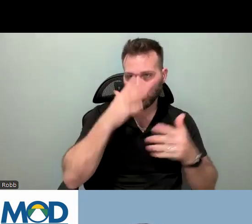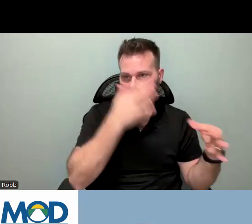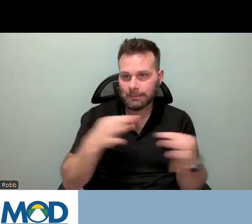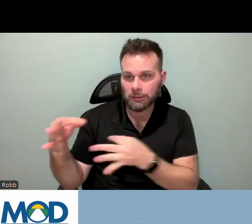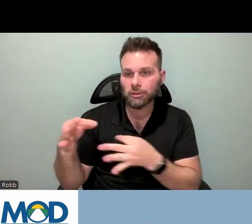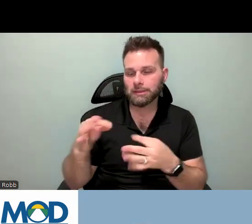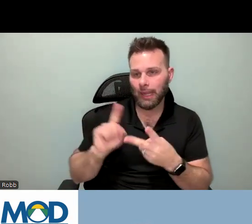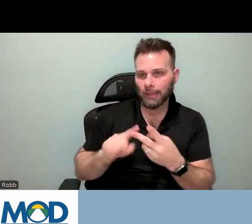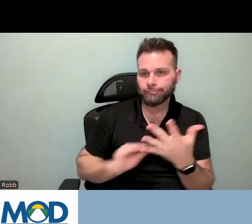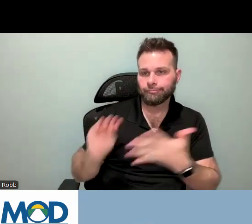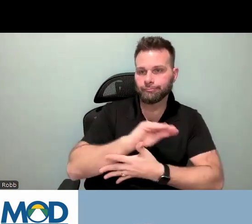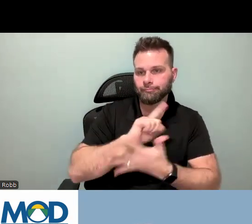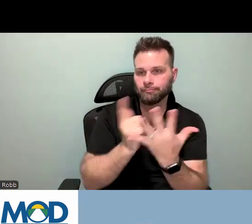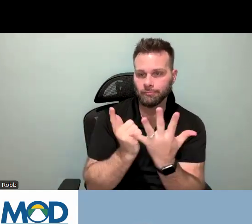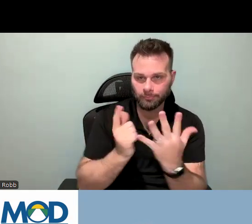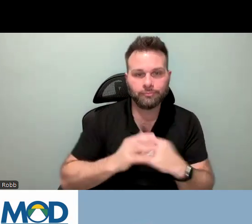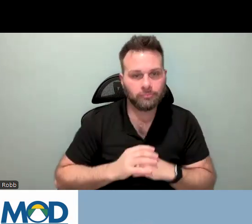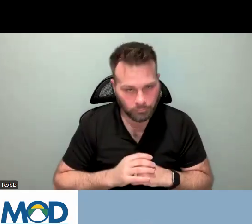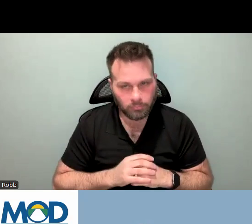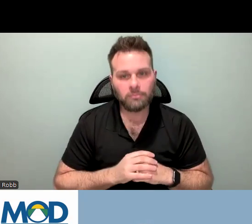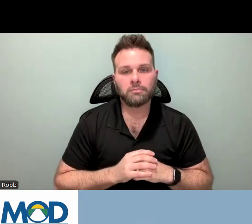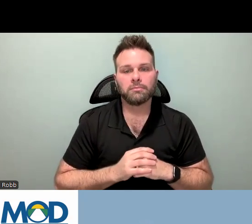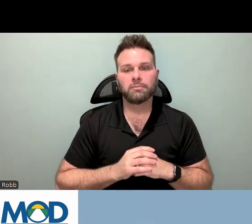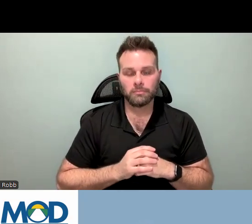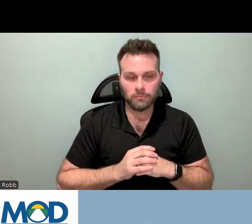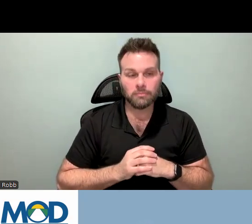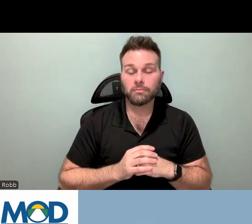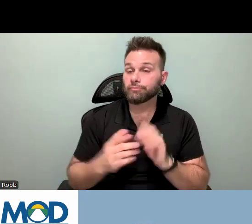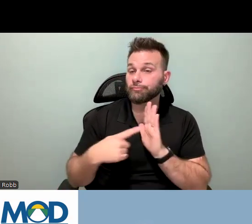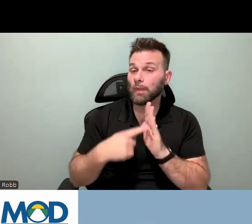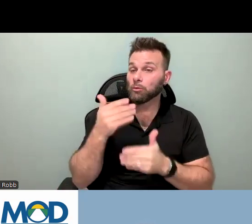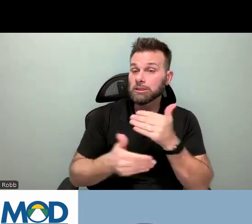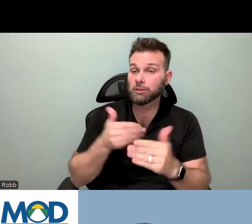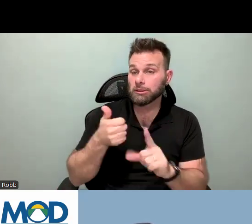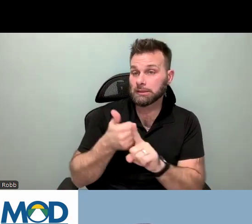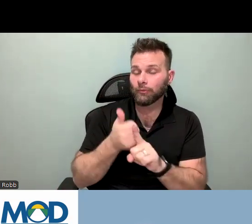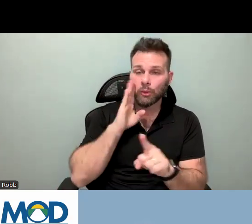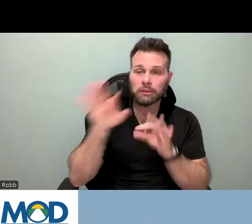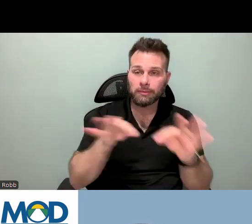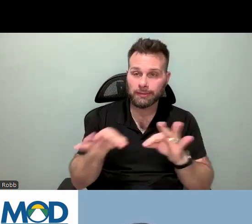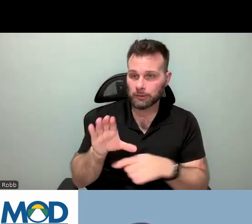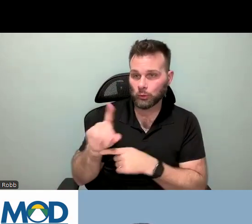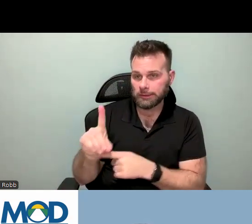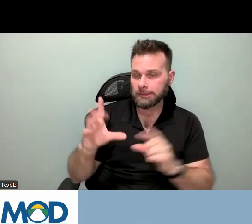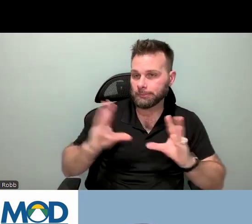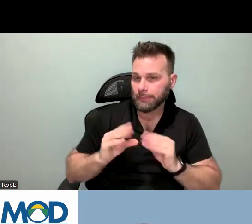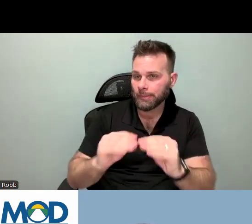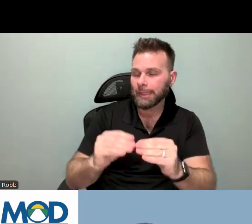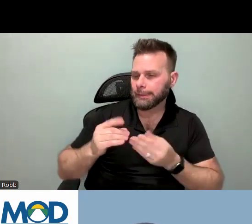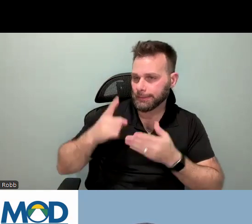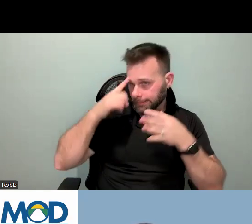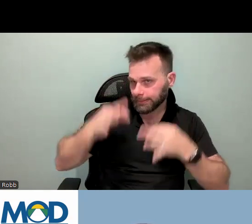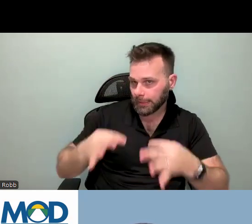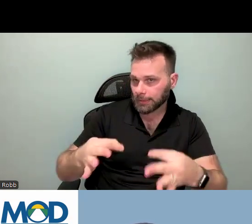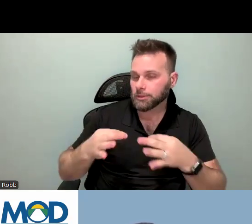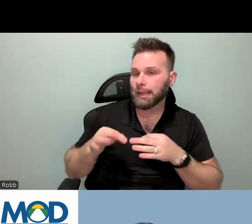priorities. For instance, the procedures will detail how the COD meets, how decisions are made, and the process